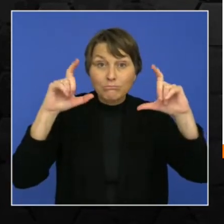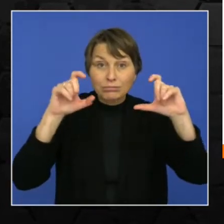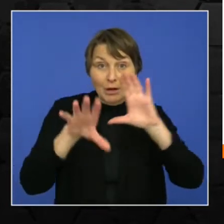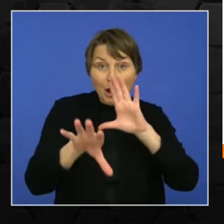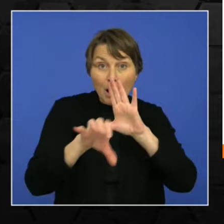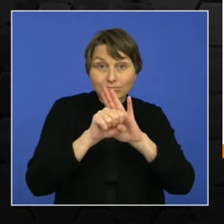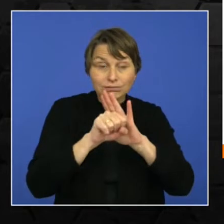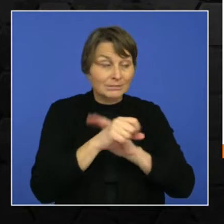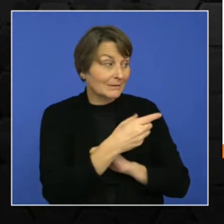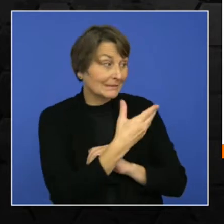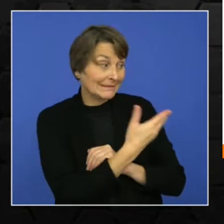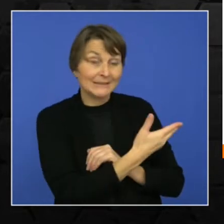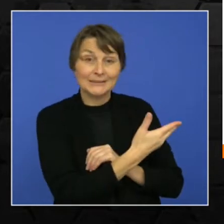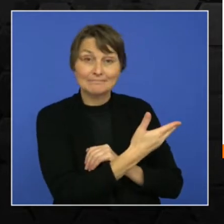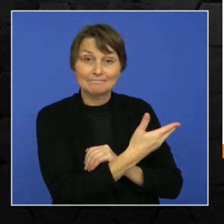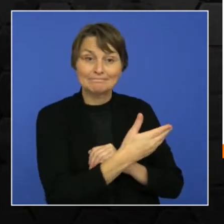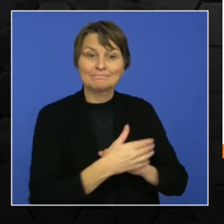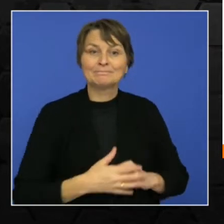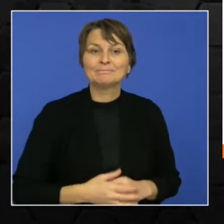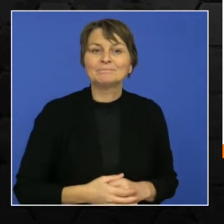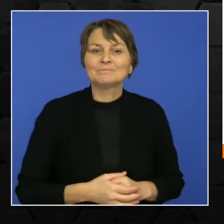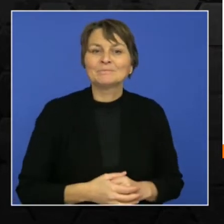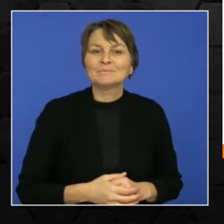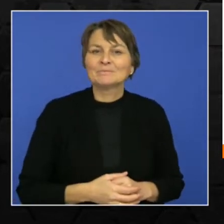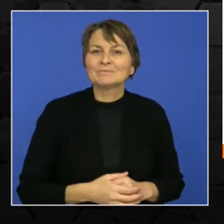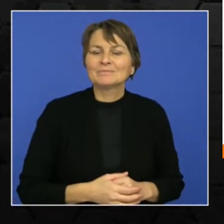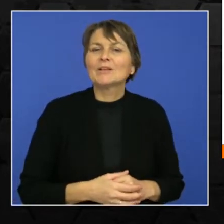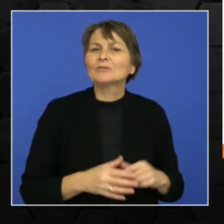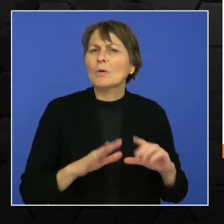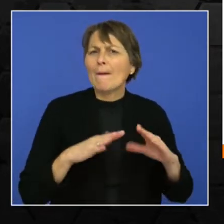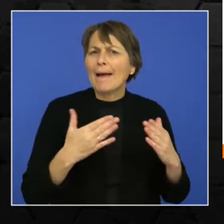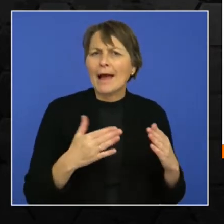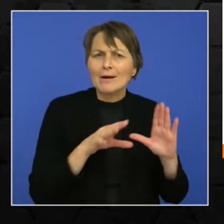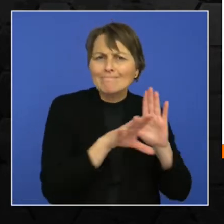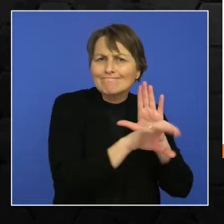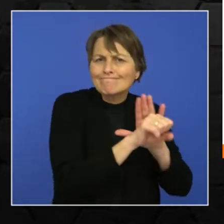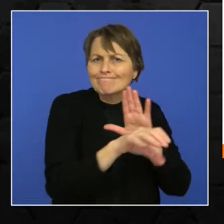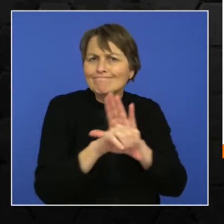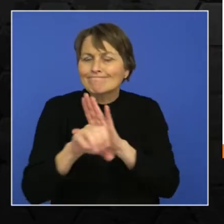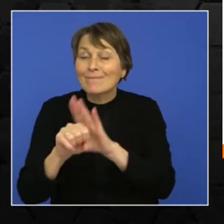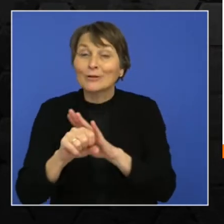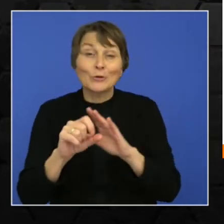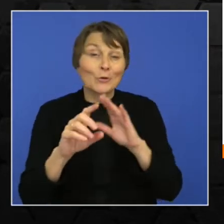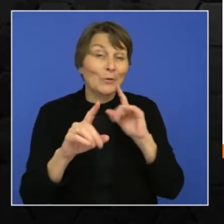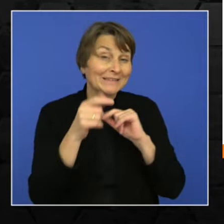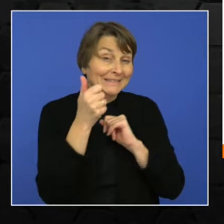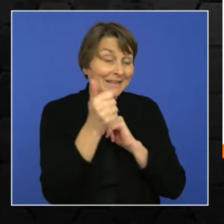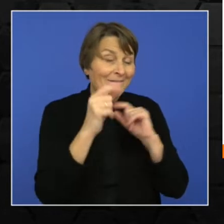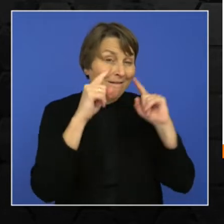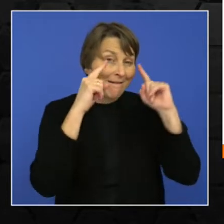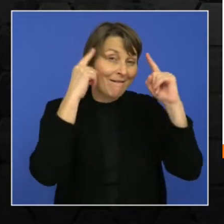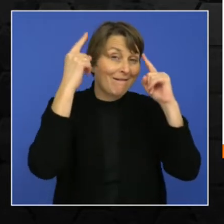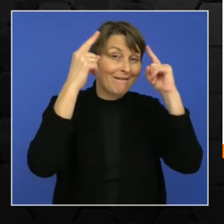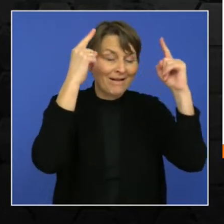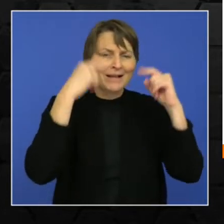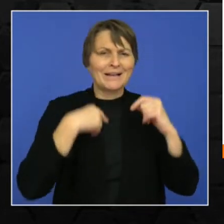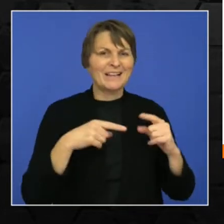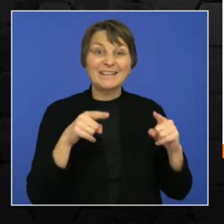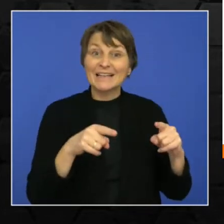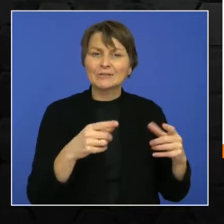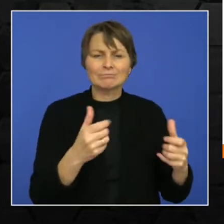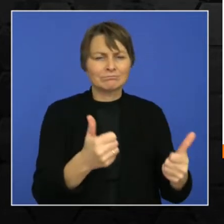community, and you can see over. I will just going through on that end. So with a little bit of creativity, yes, that's a superpower. Web